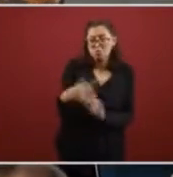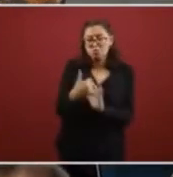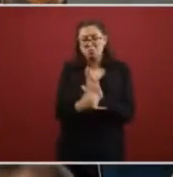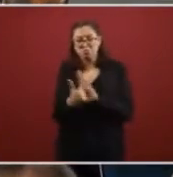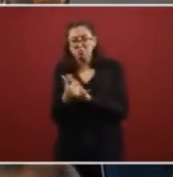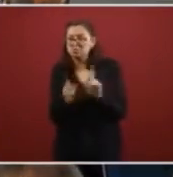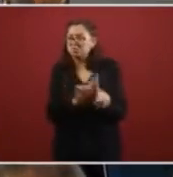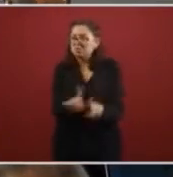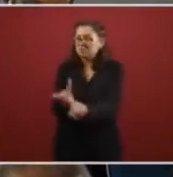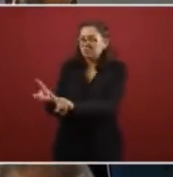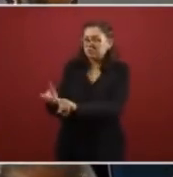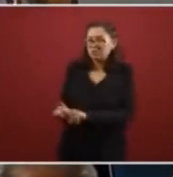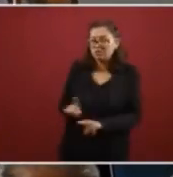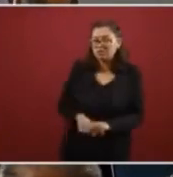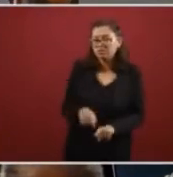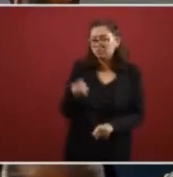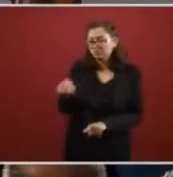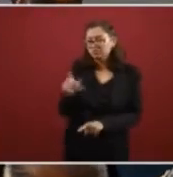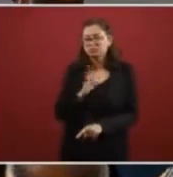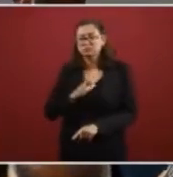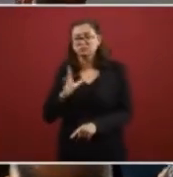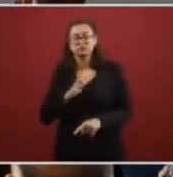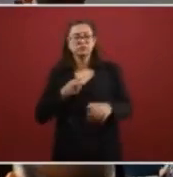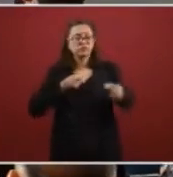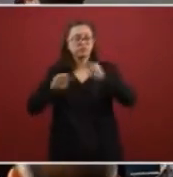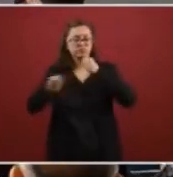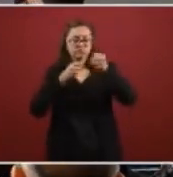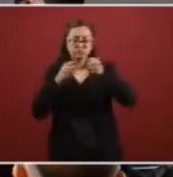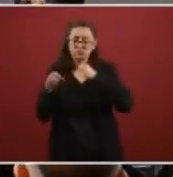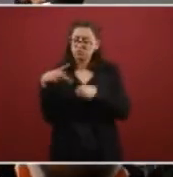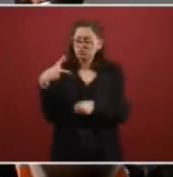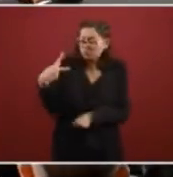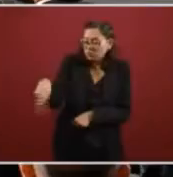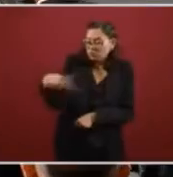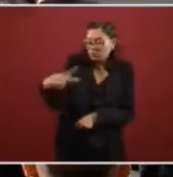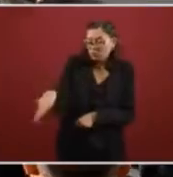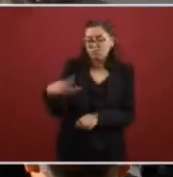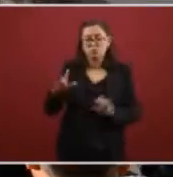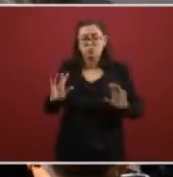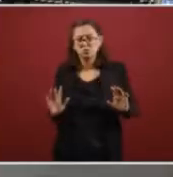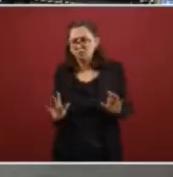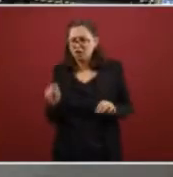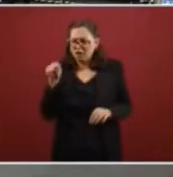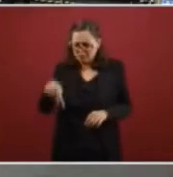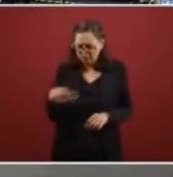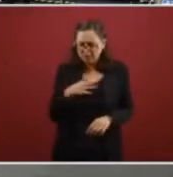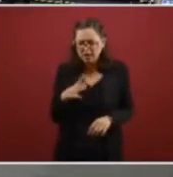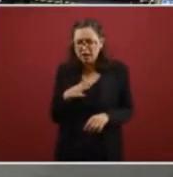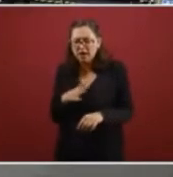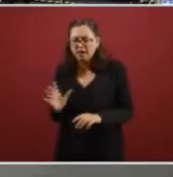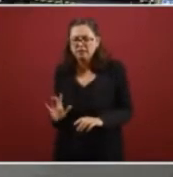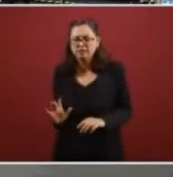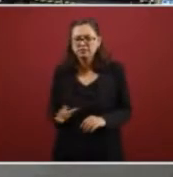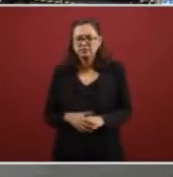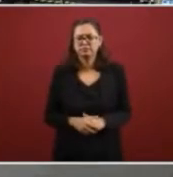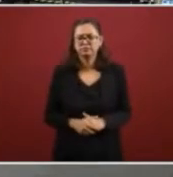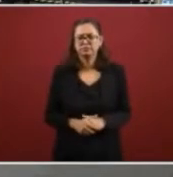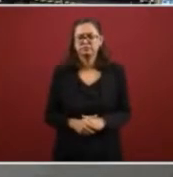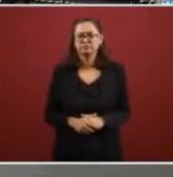that have their own media. It could be a newspaper person. He might have his own media